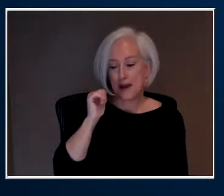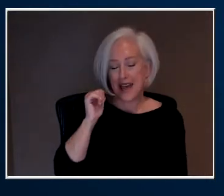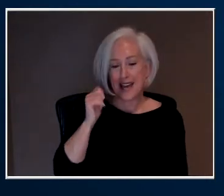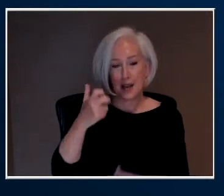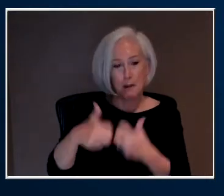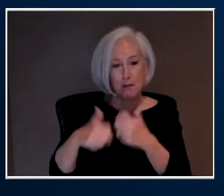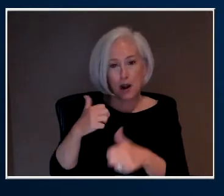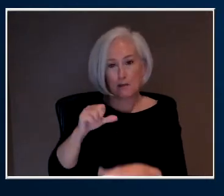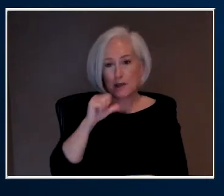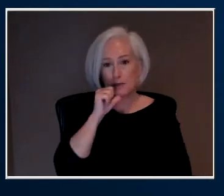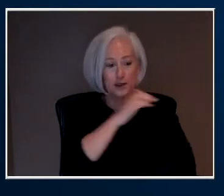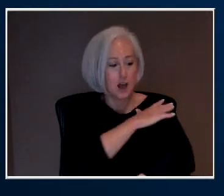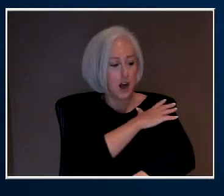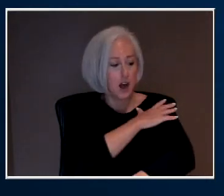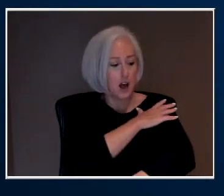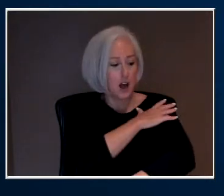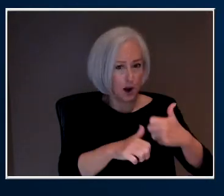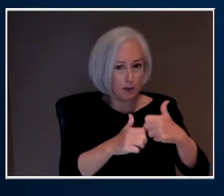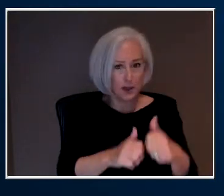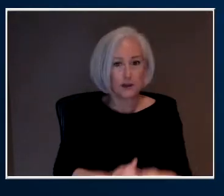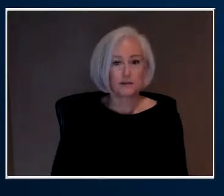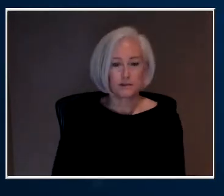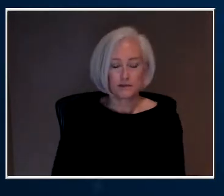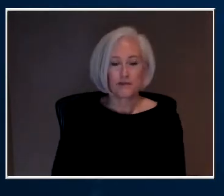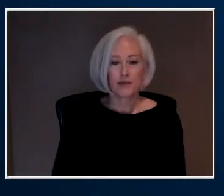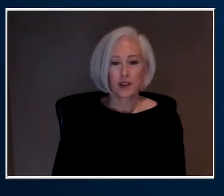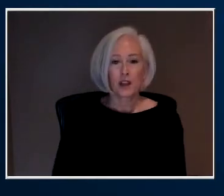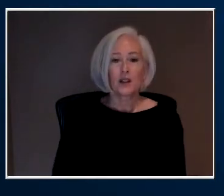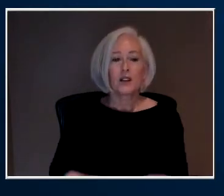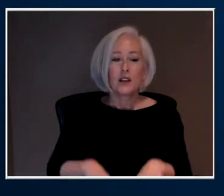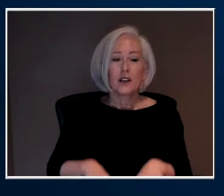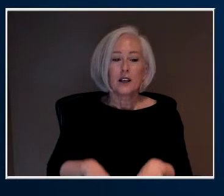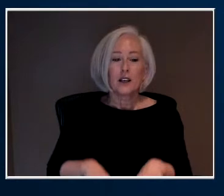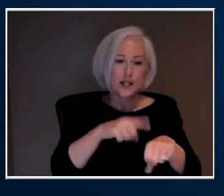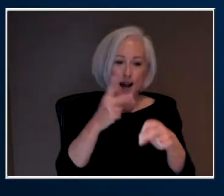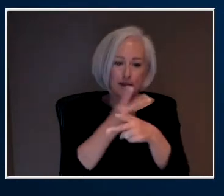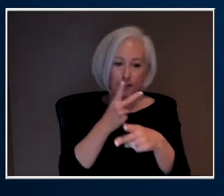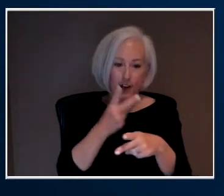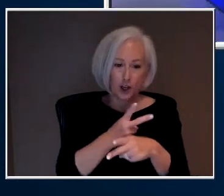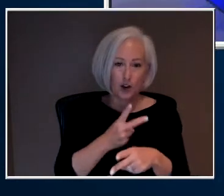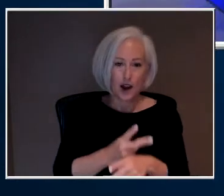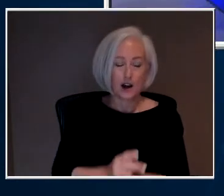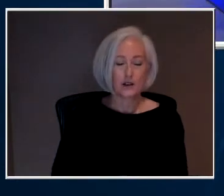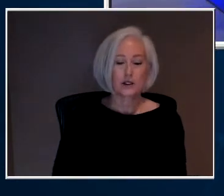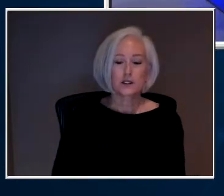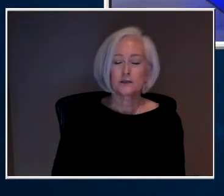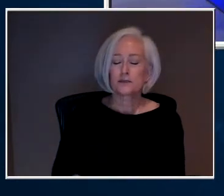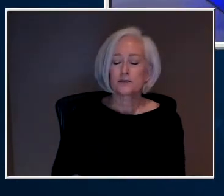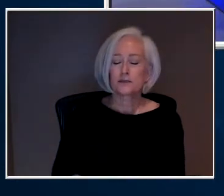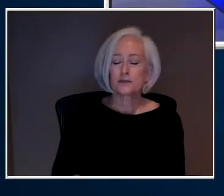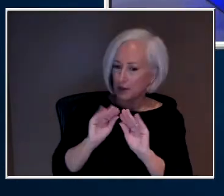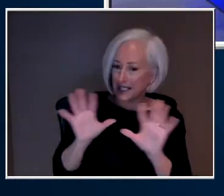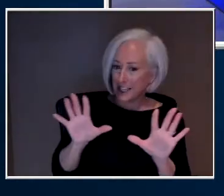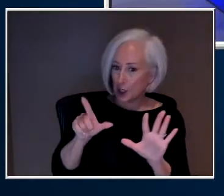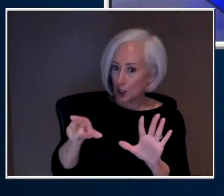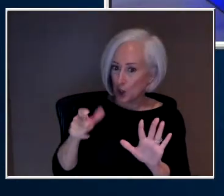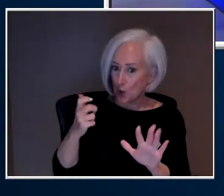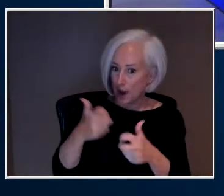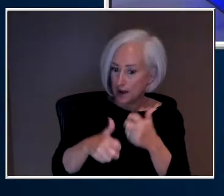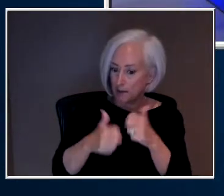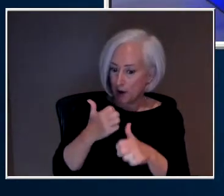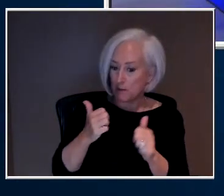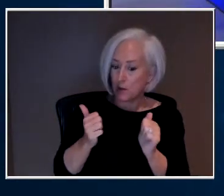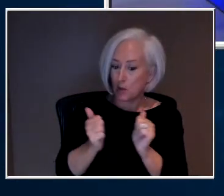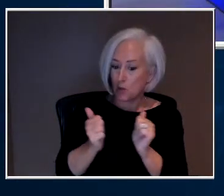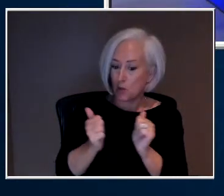problem. So it just took a long time to figure it out. So just to be clear, you had a problem in your back, but you weren't feeling the